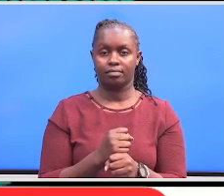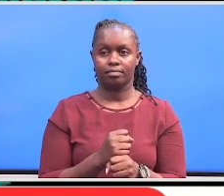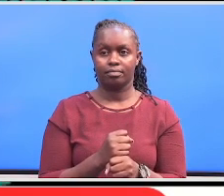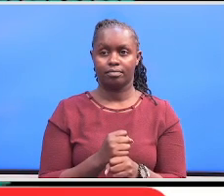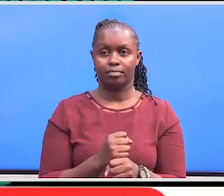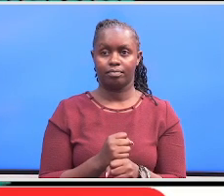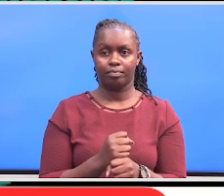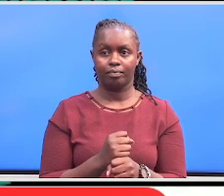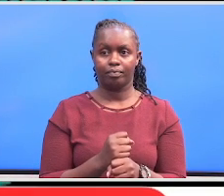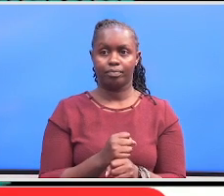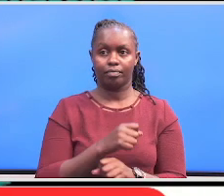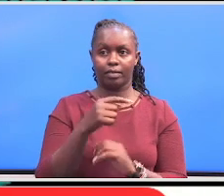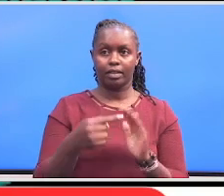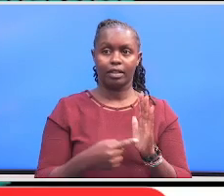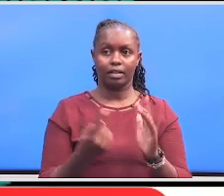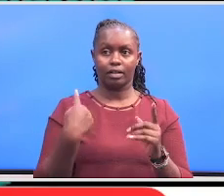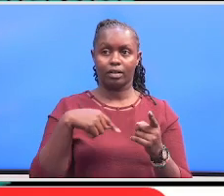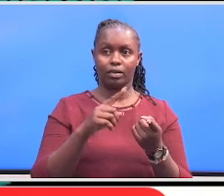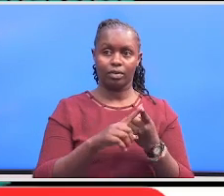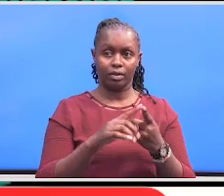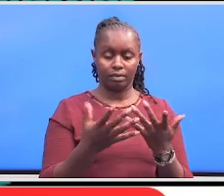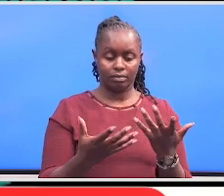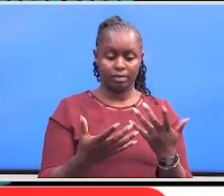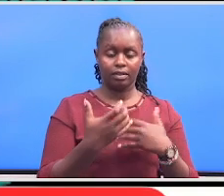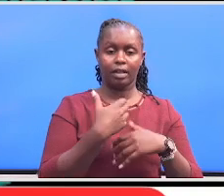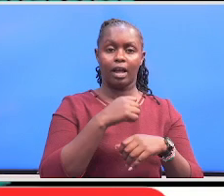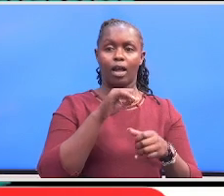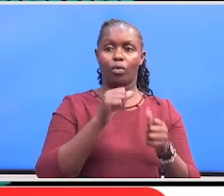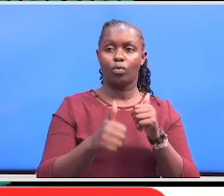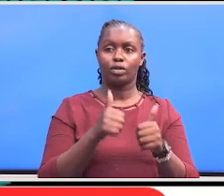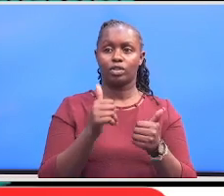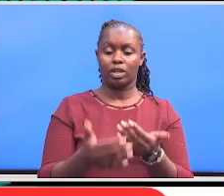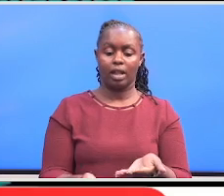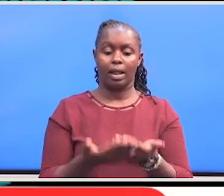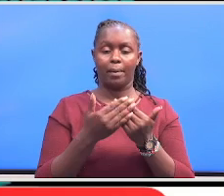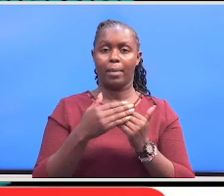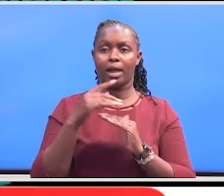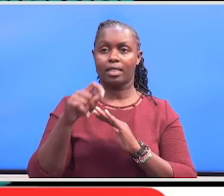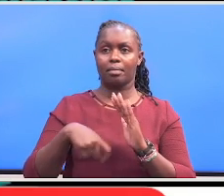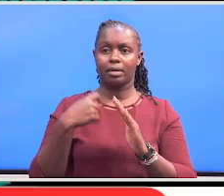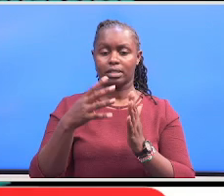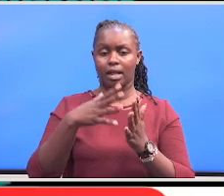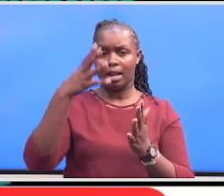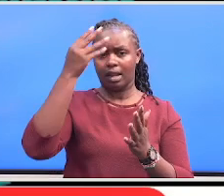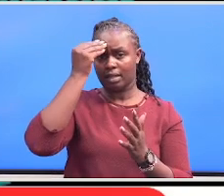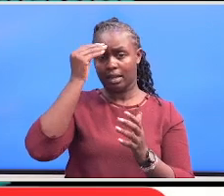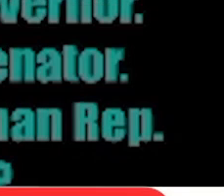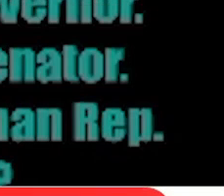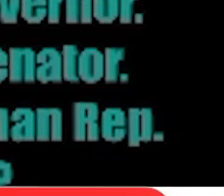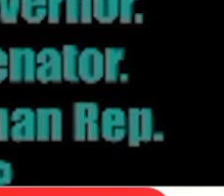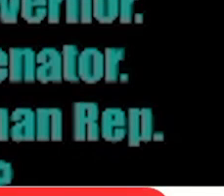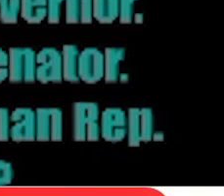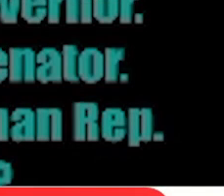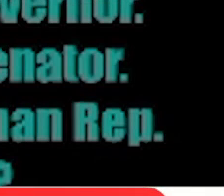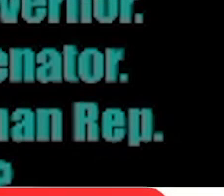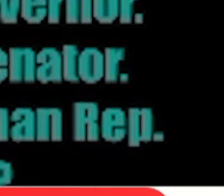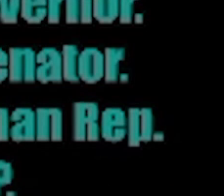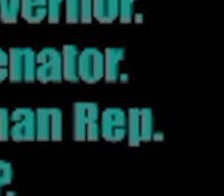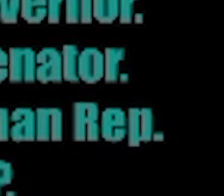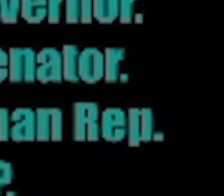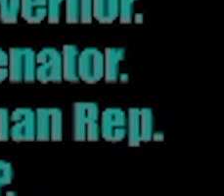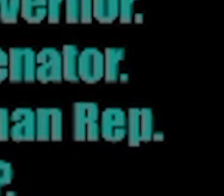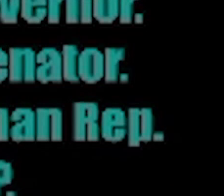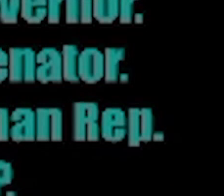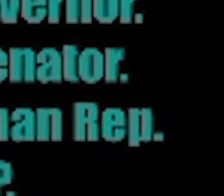app is equipped with analytical tools that enable advanced machine learning, ability to process hundreds of data points and